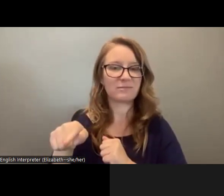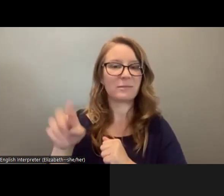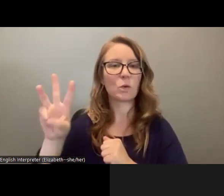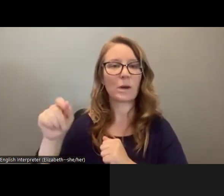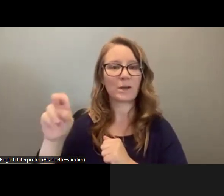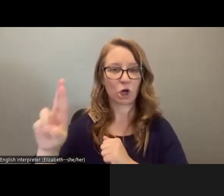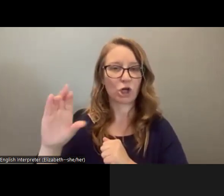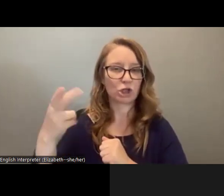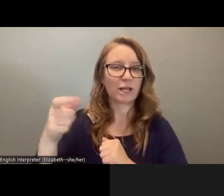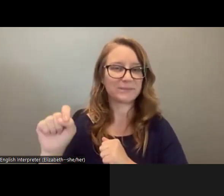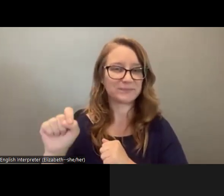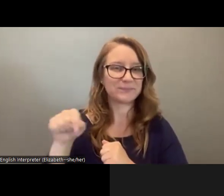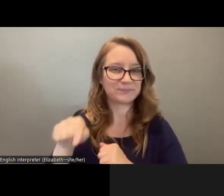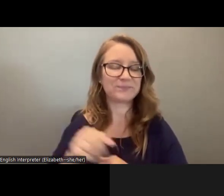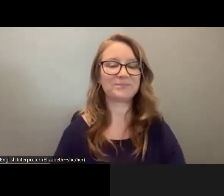chat.